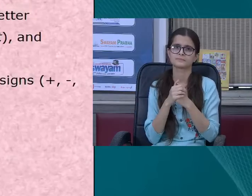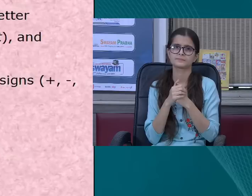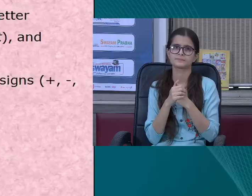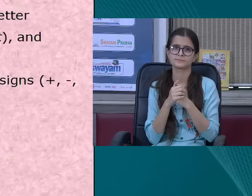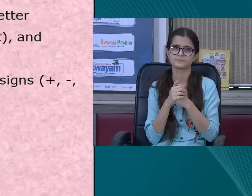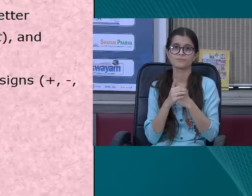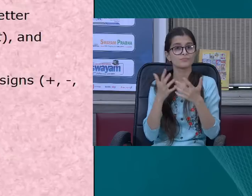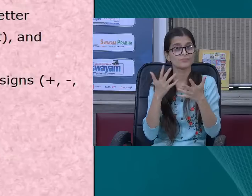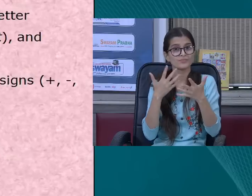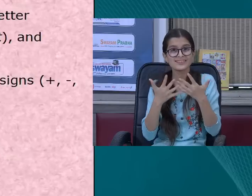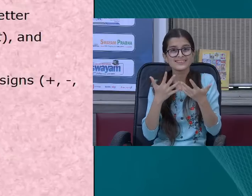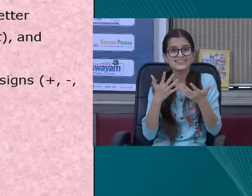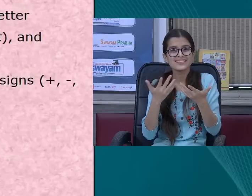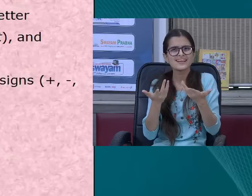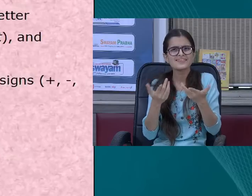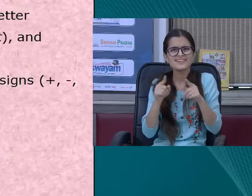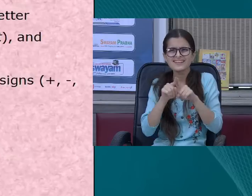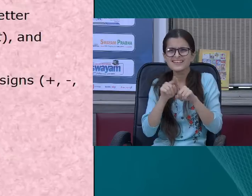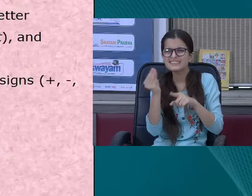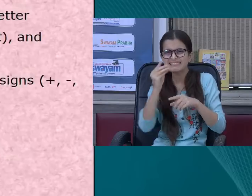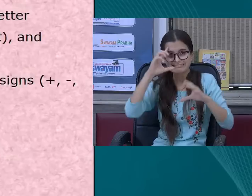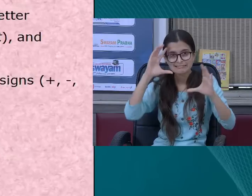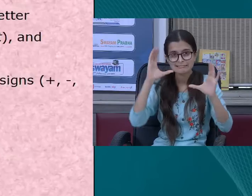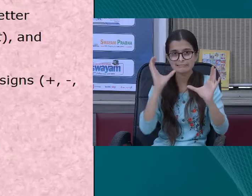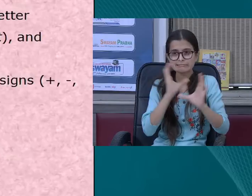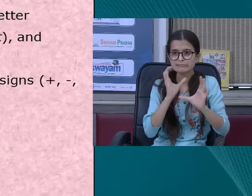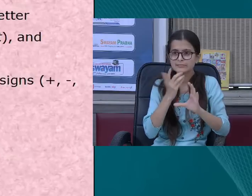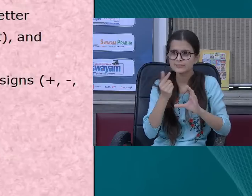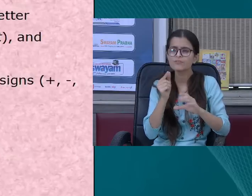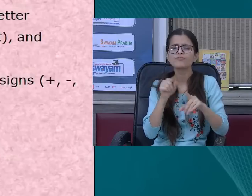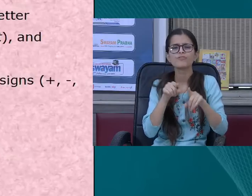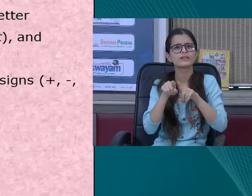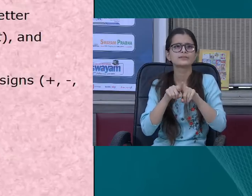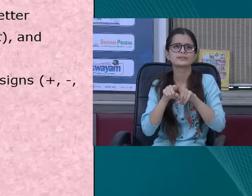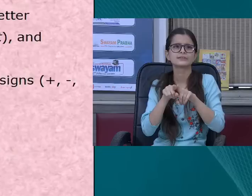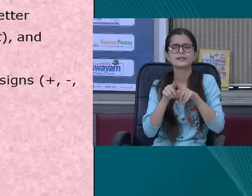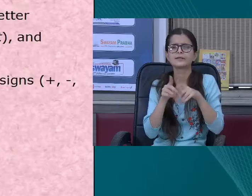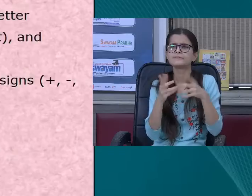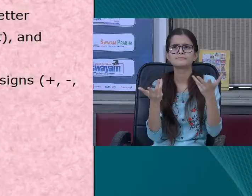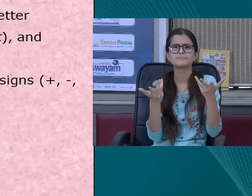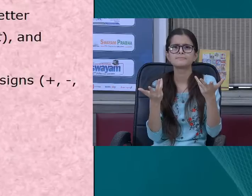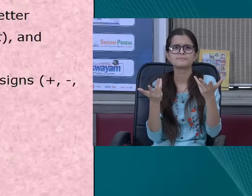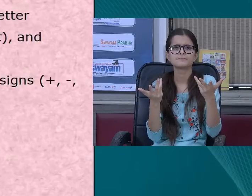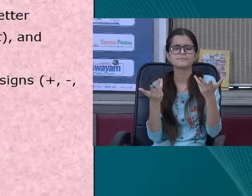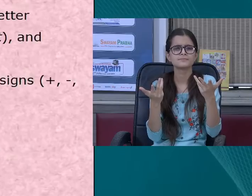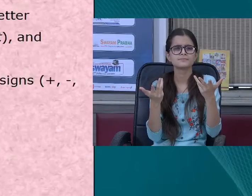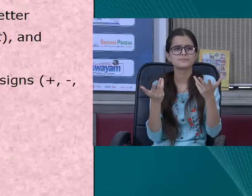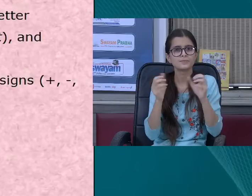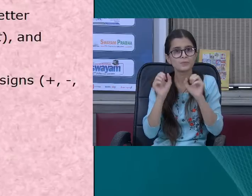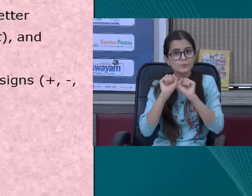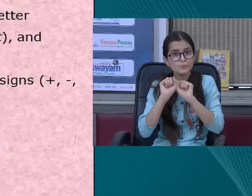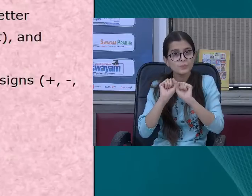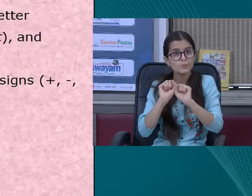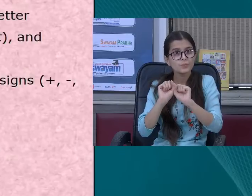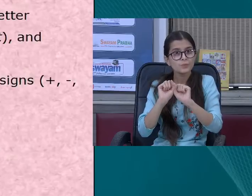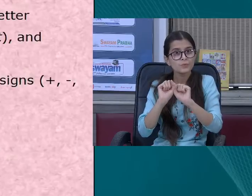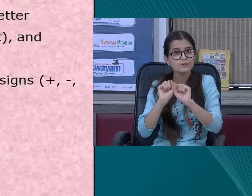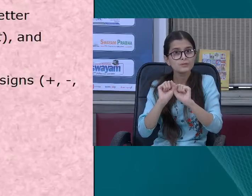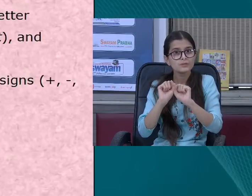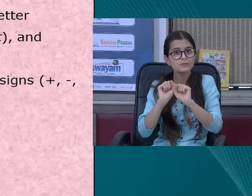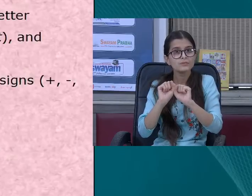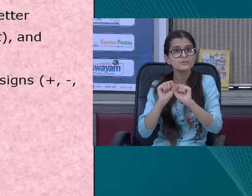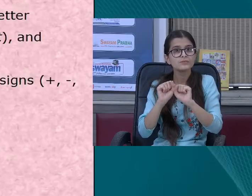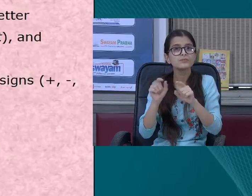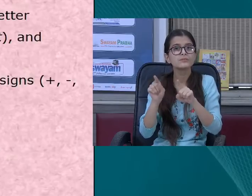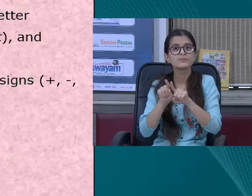Like that, sometimes there will be substitution. They know the word, for example, house is there, that they will just decipher the meaning and